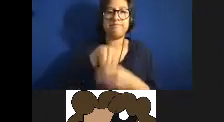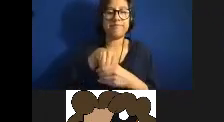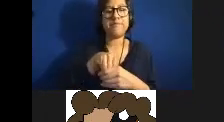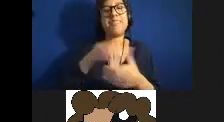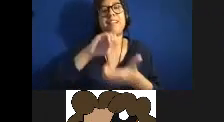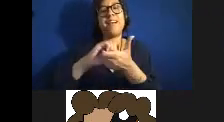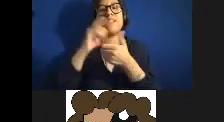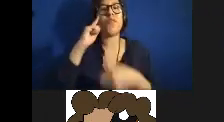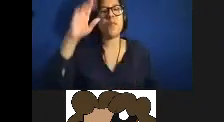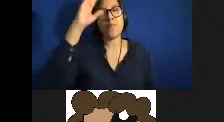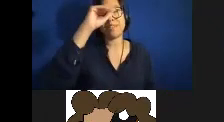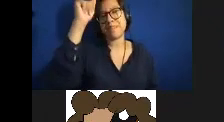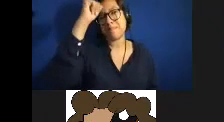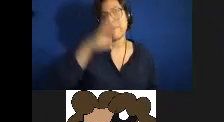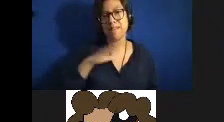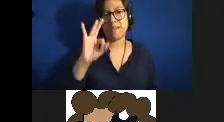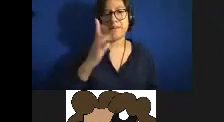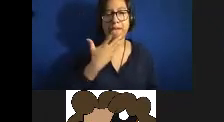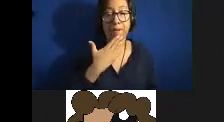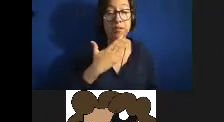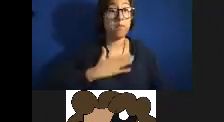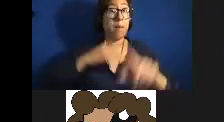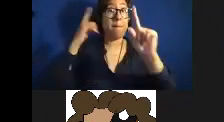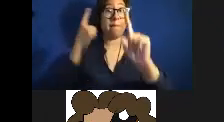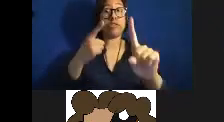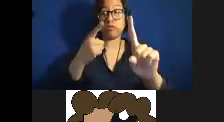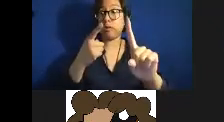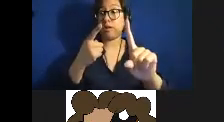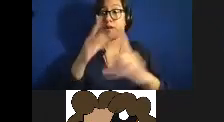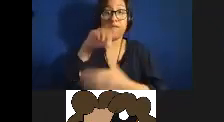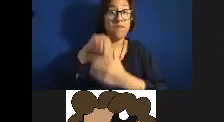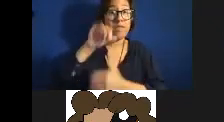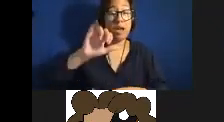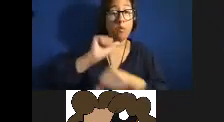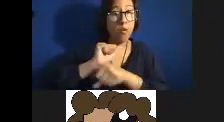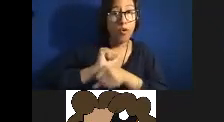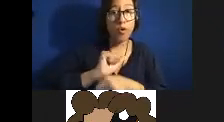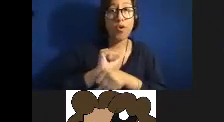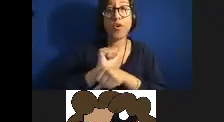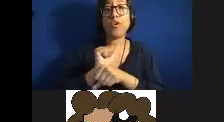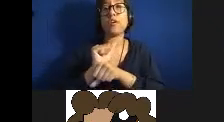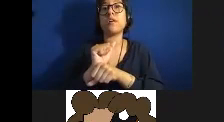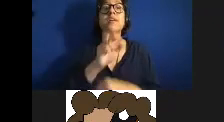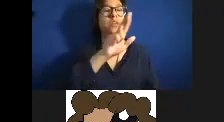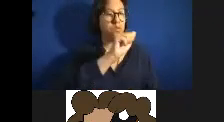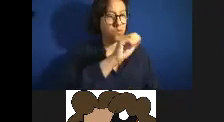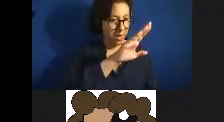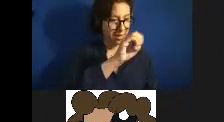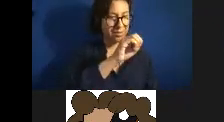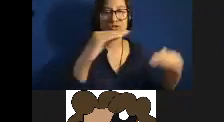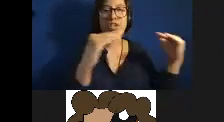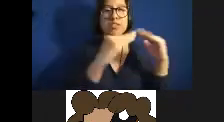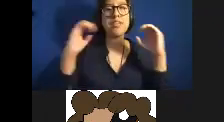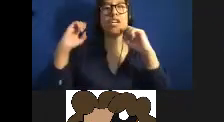right? So I made it my mission that if I'm going to be doing that work, right, not only on the racial justice side or like